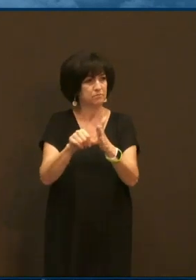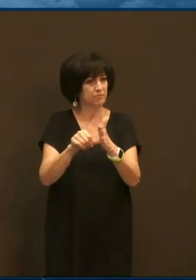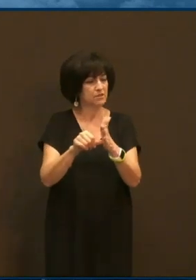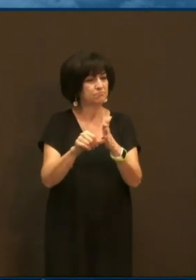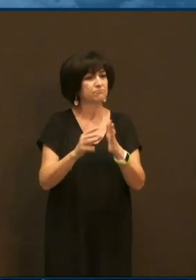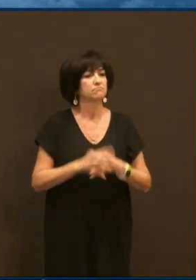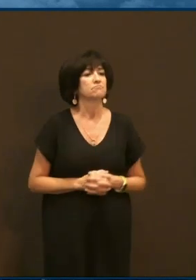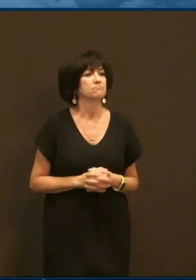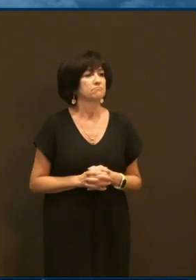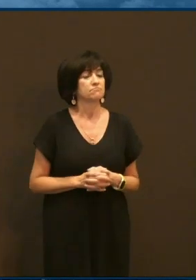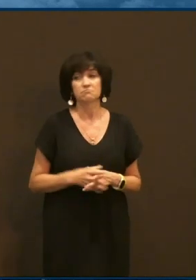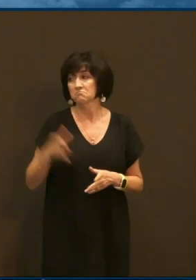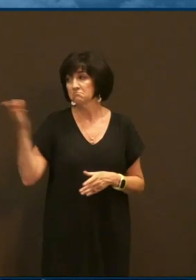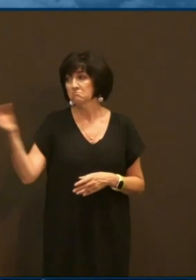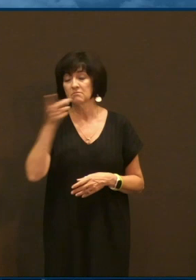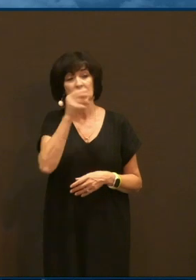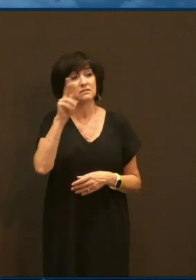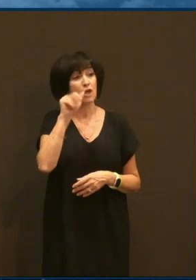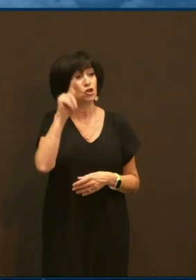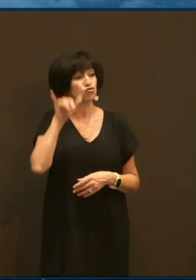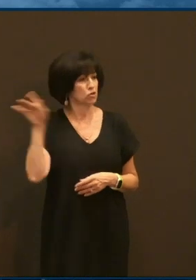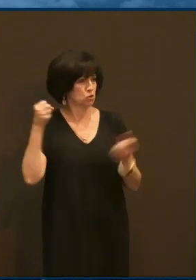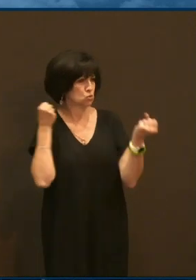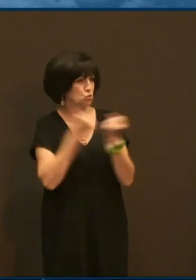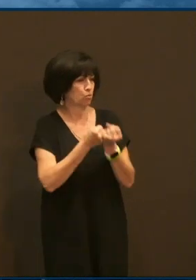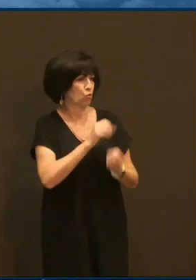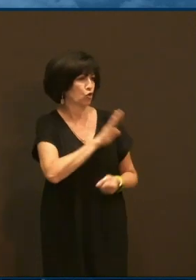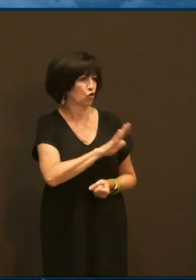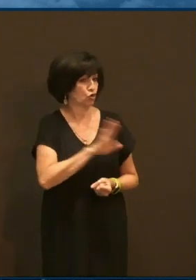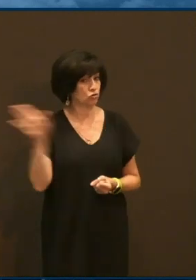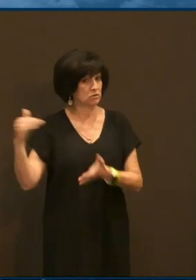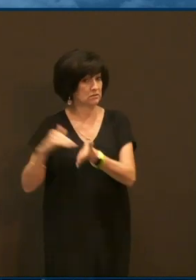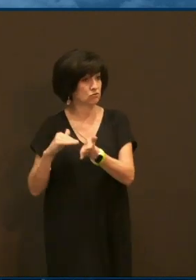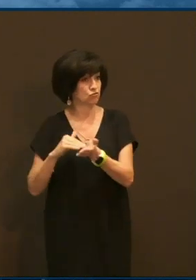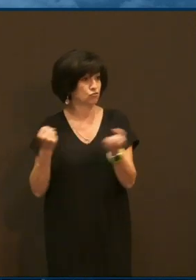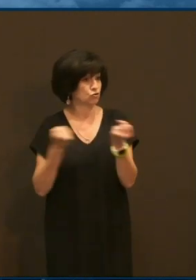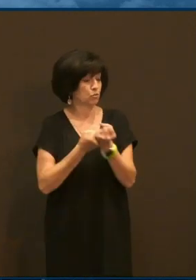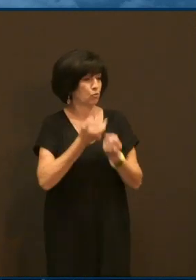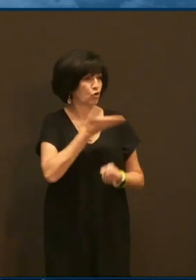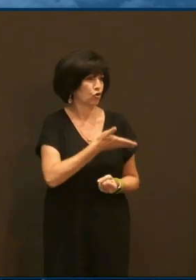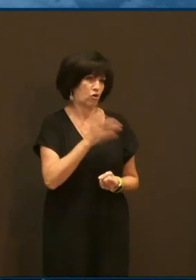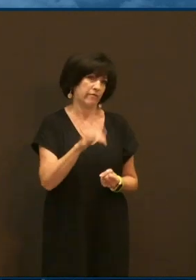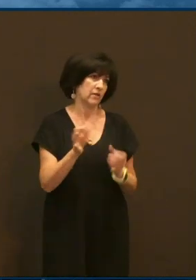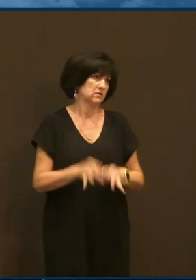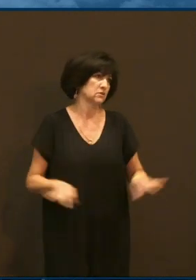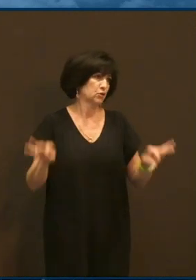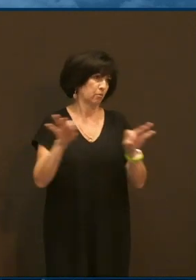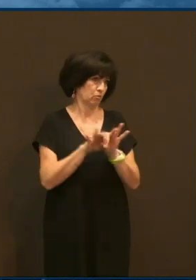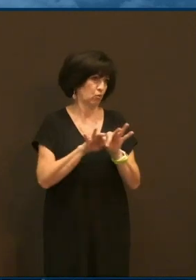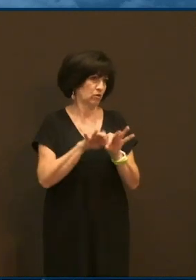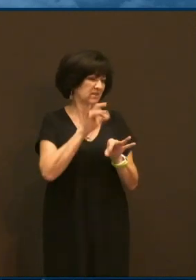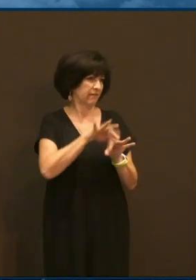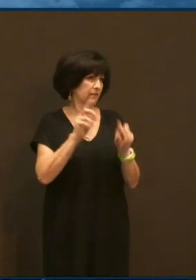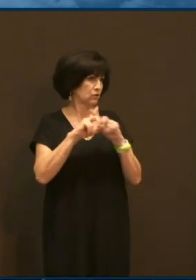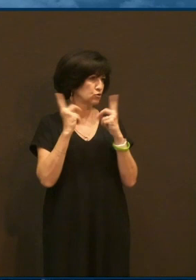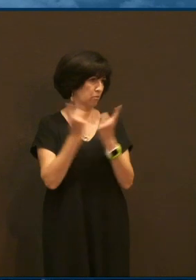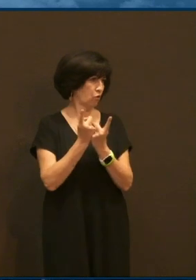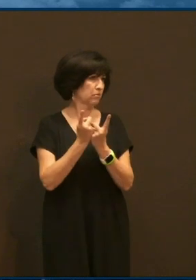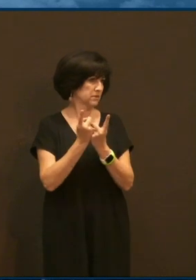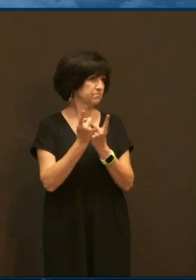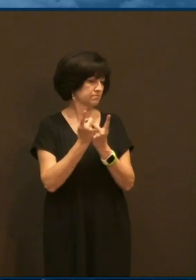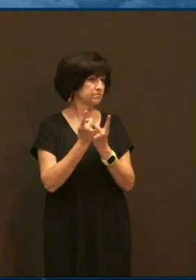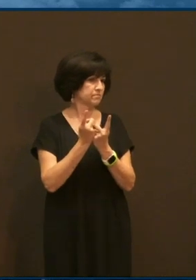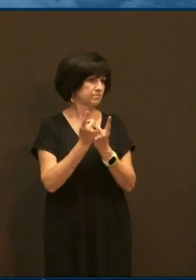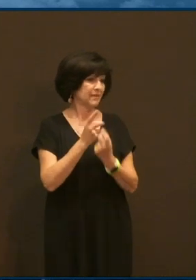physician support. That is absolutely critically important in that division or that department. It's a